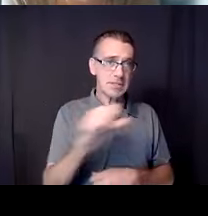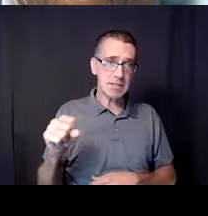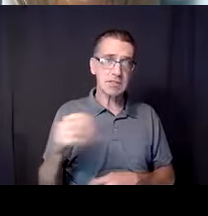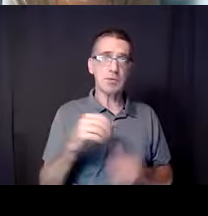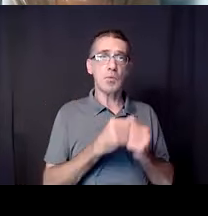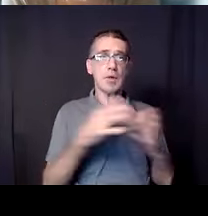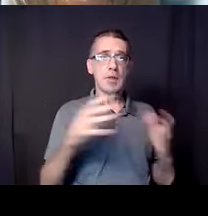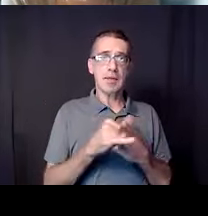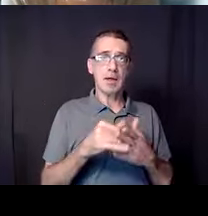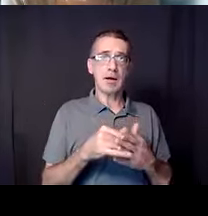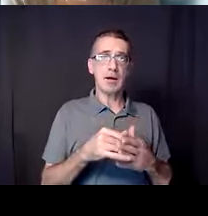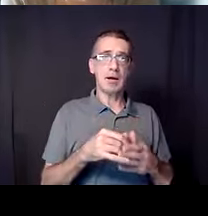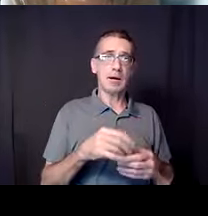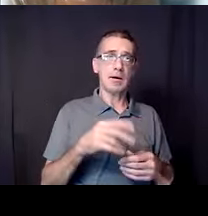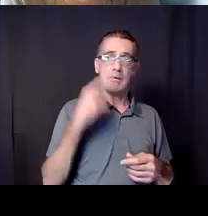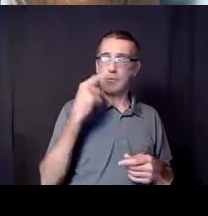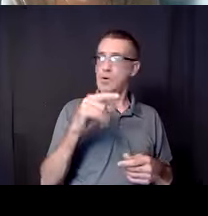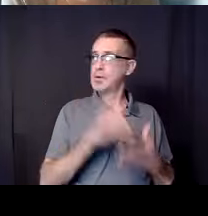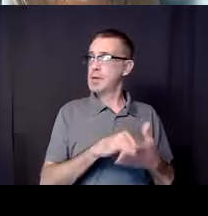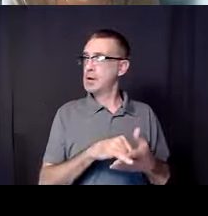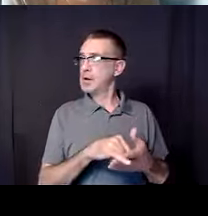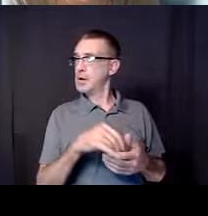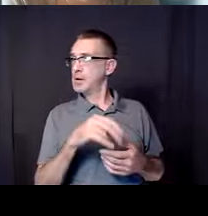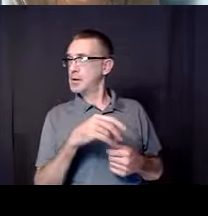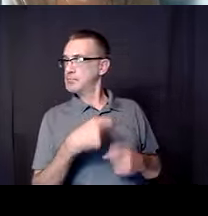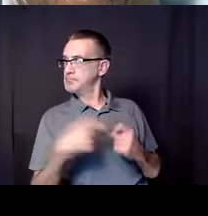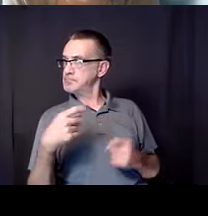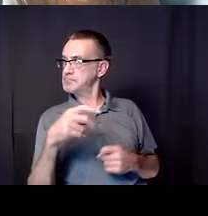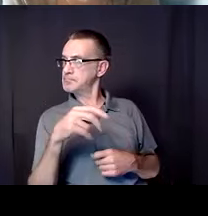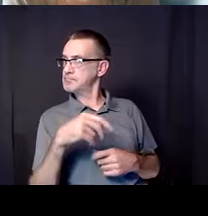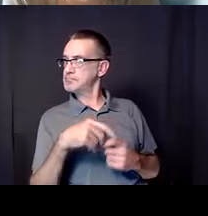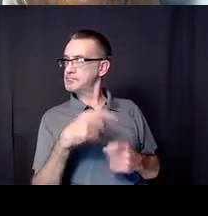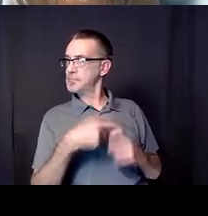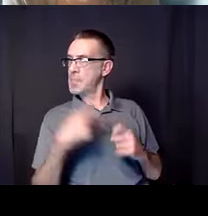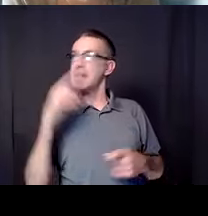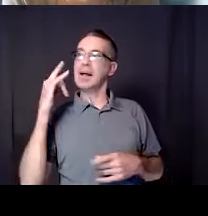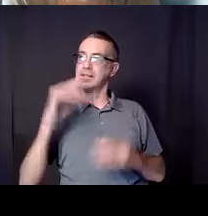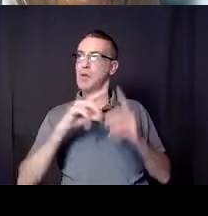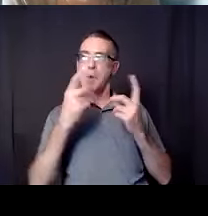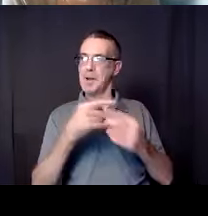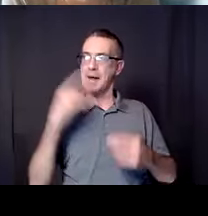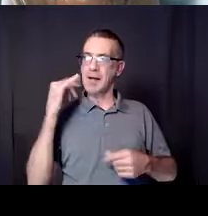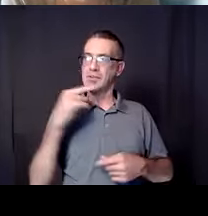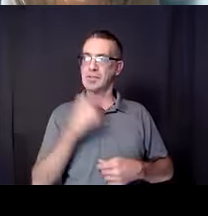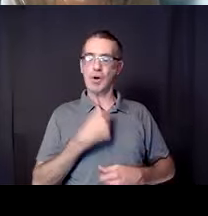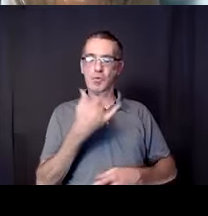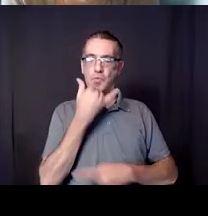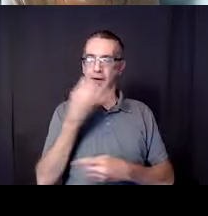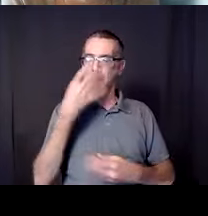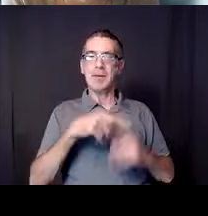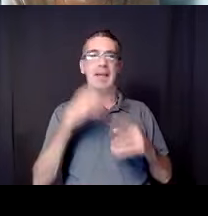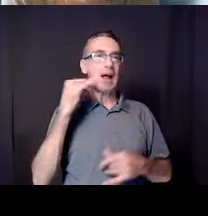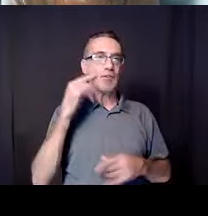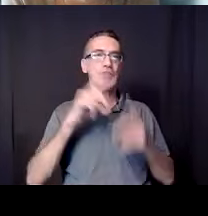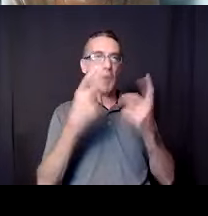with Althea Linus Fernandez from the Department of, or California, sorry, this is incorrect,